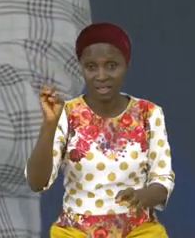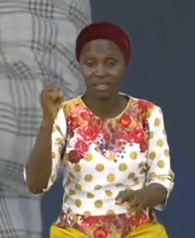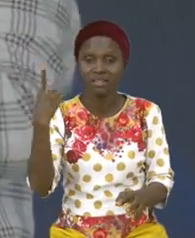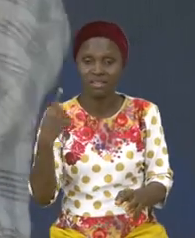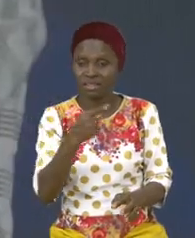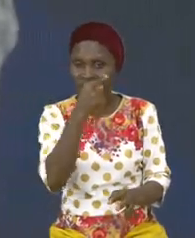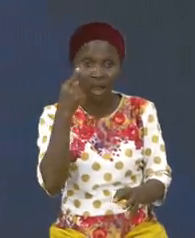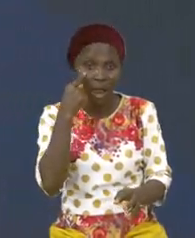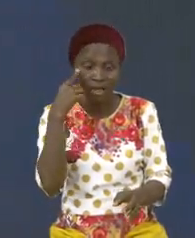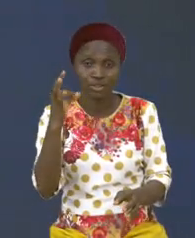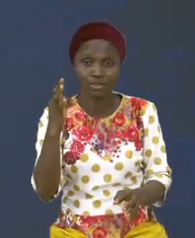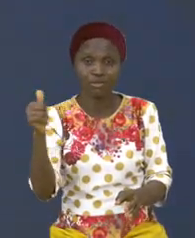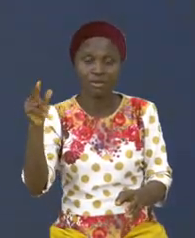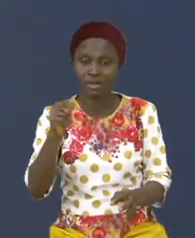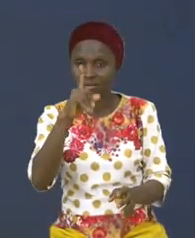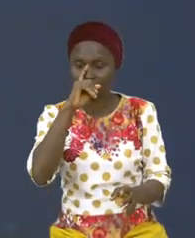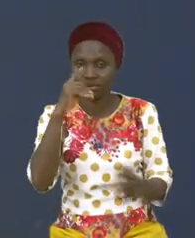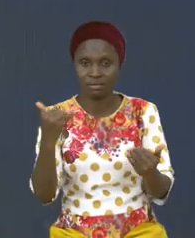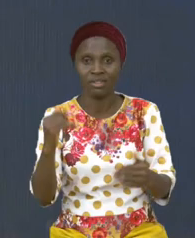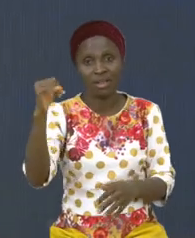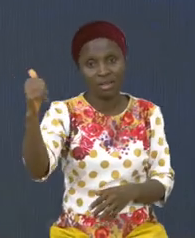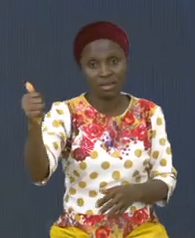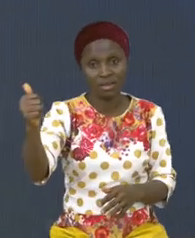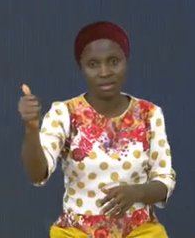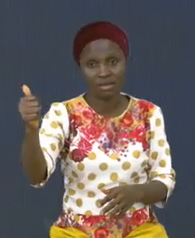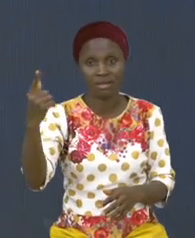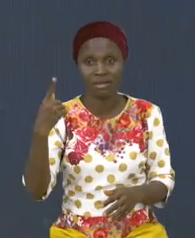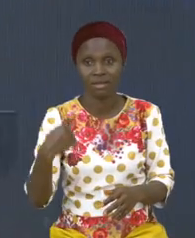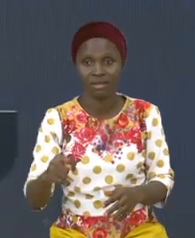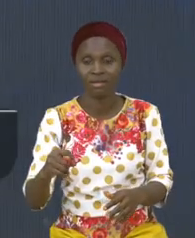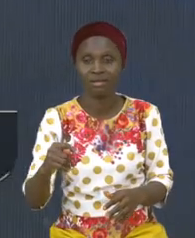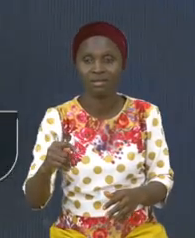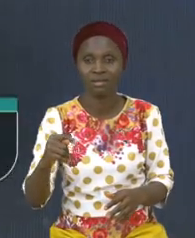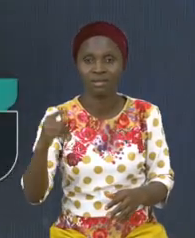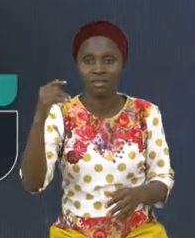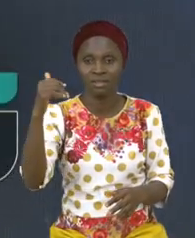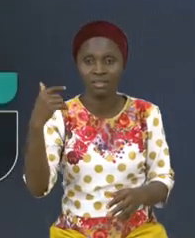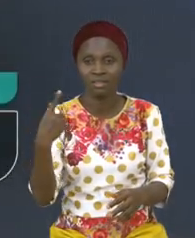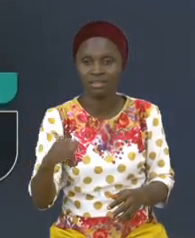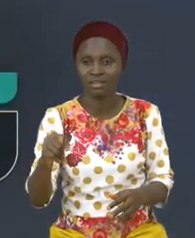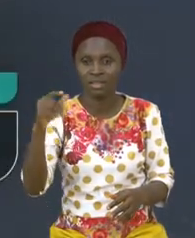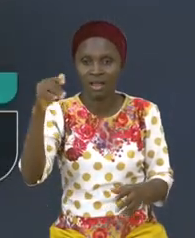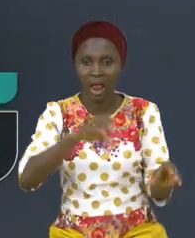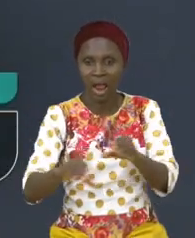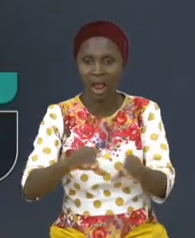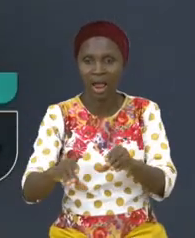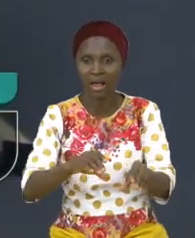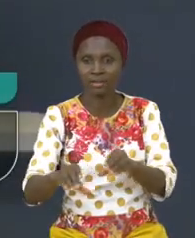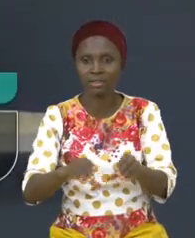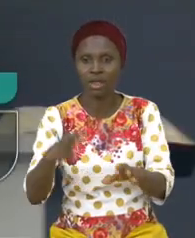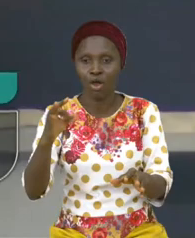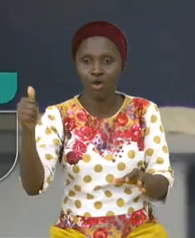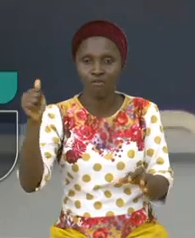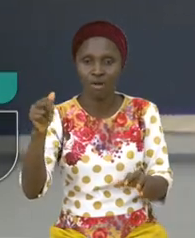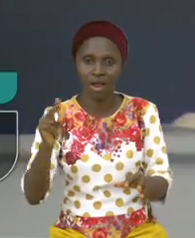an eagle. A, the acts of an achiever. The acts of an